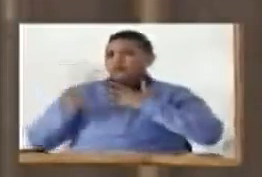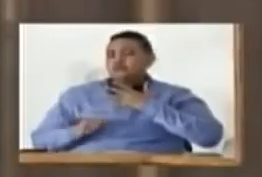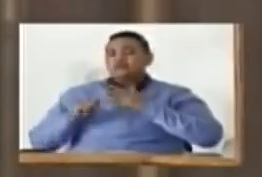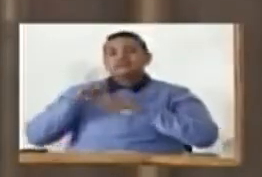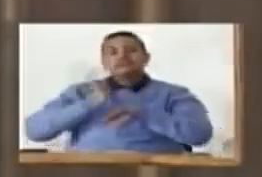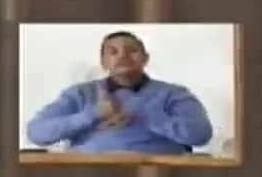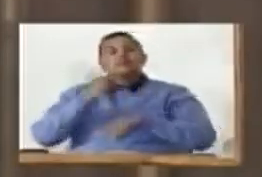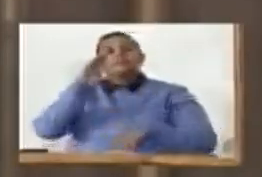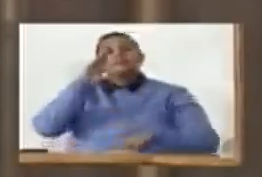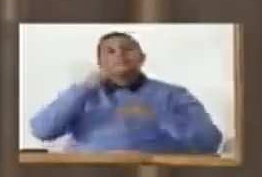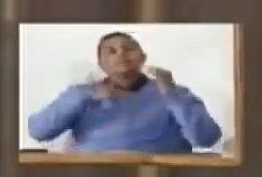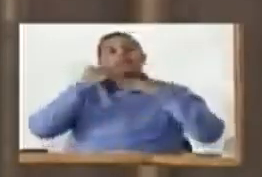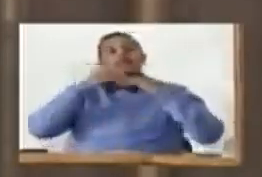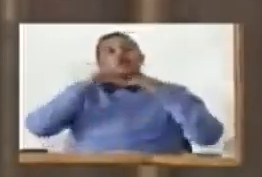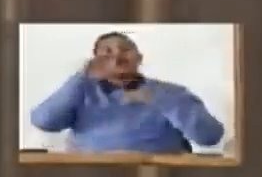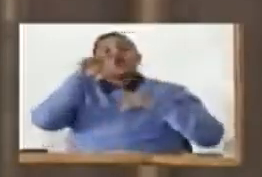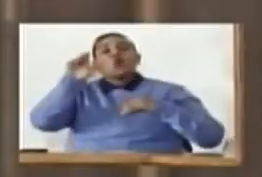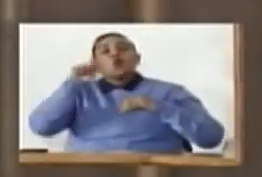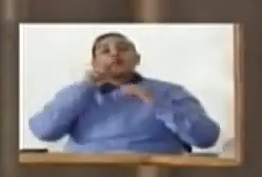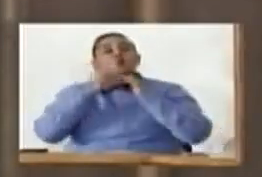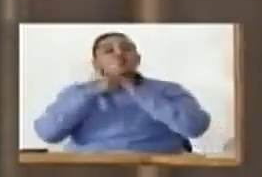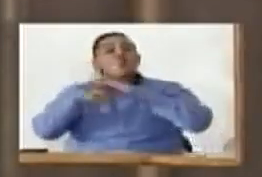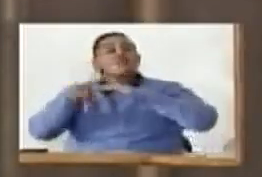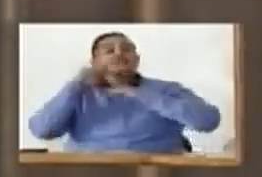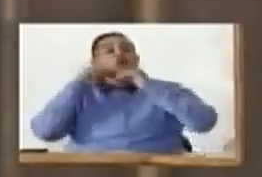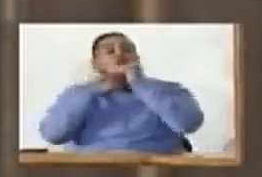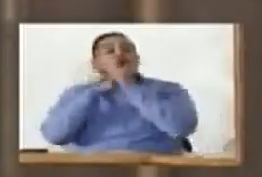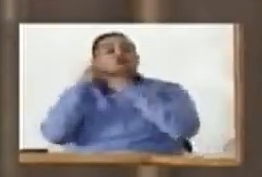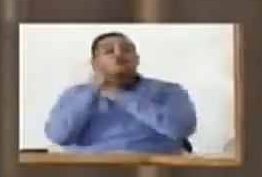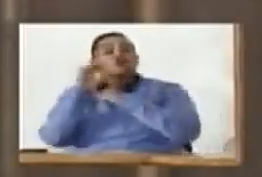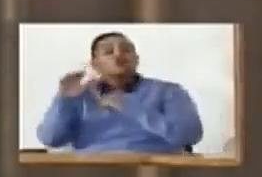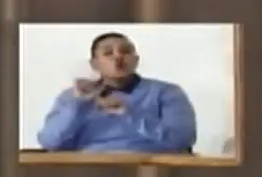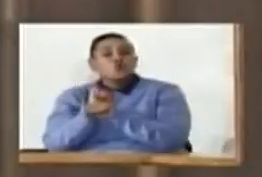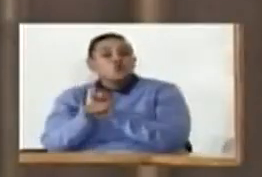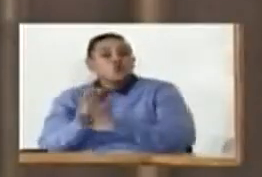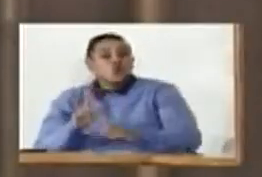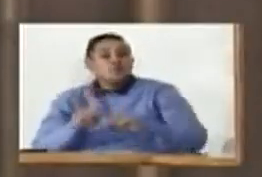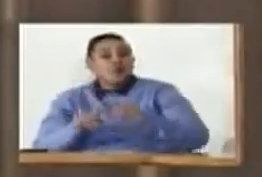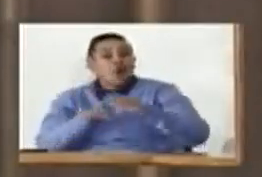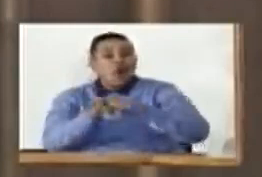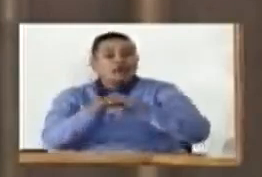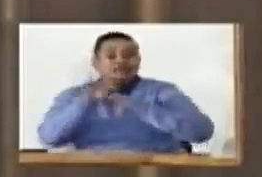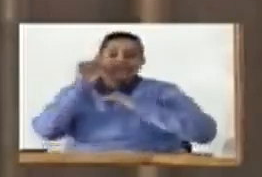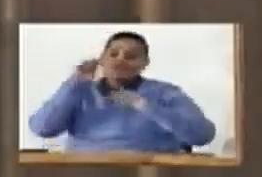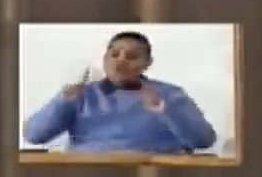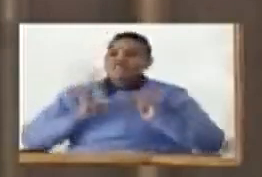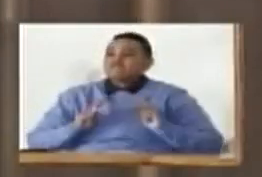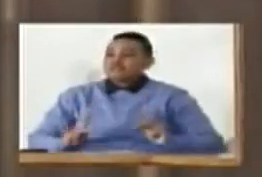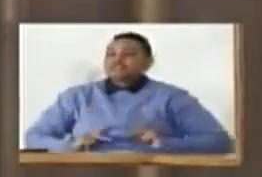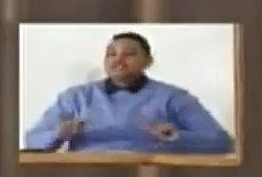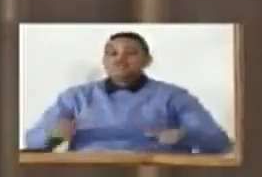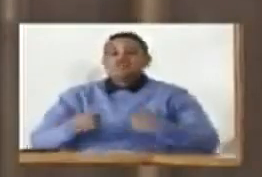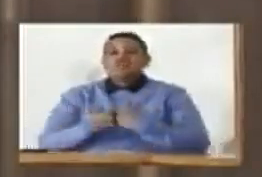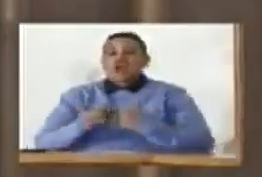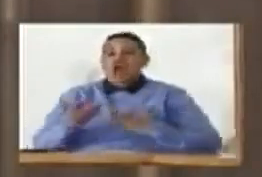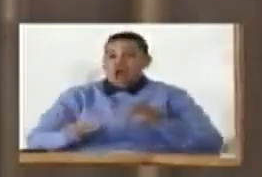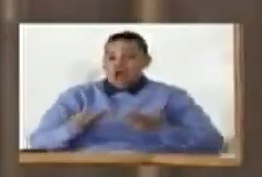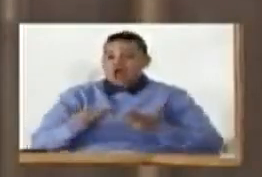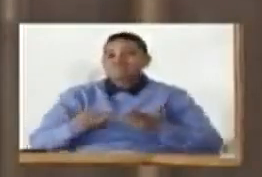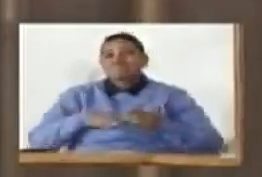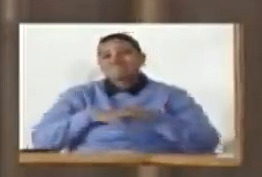code, qualification of construction workers, and access for the physically challenged.